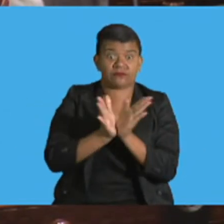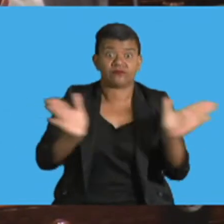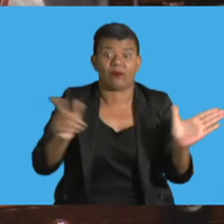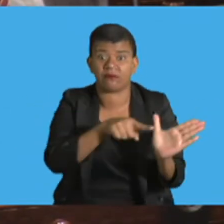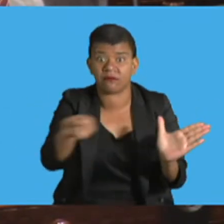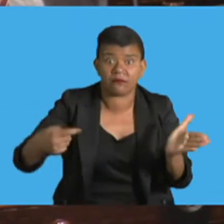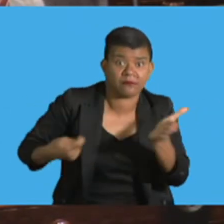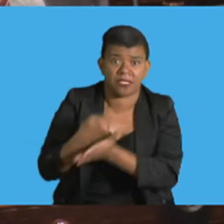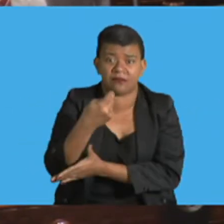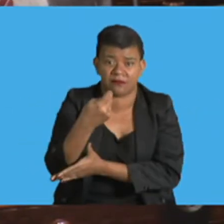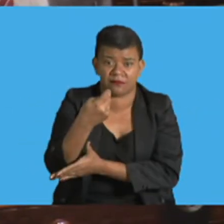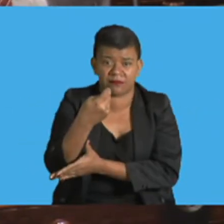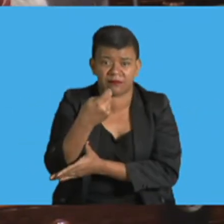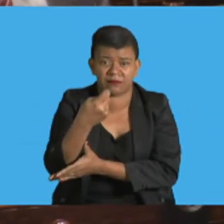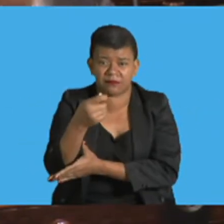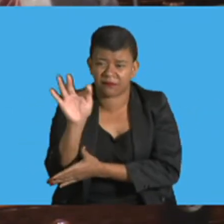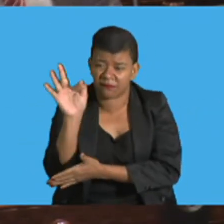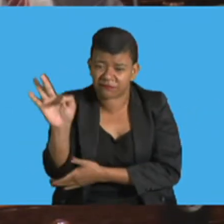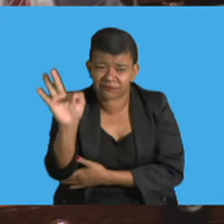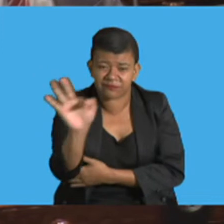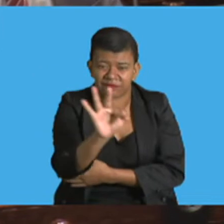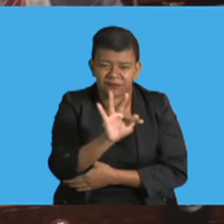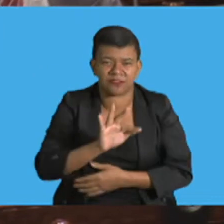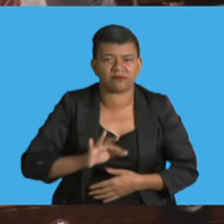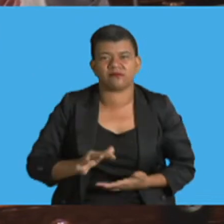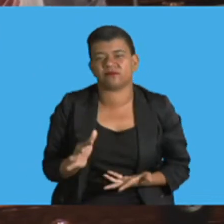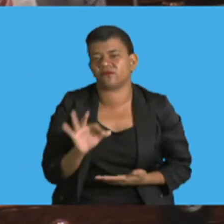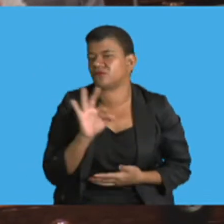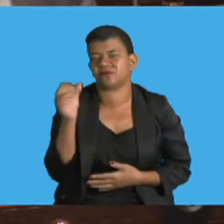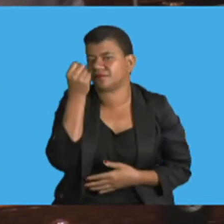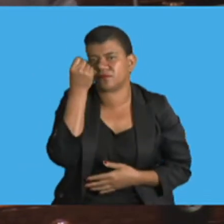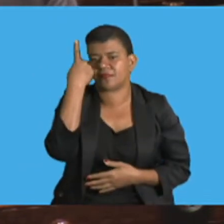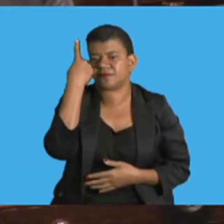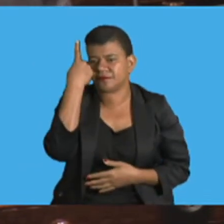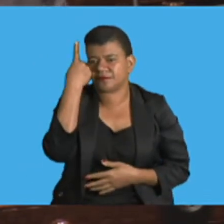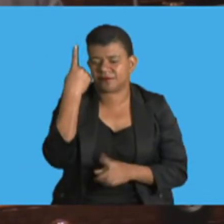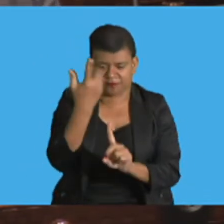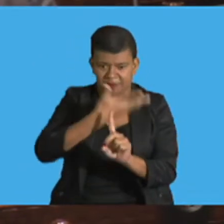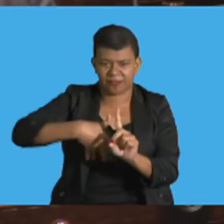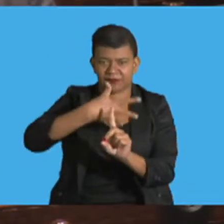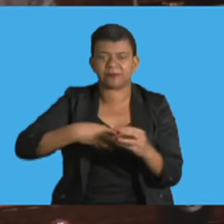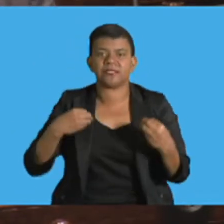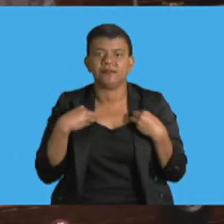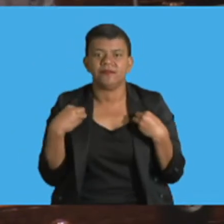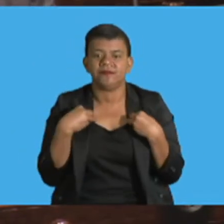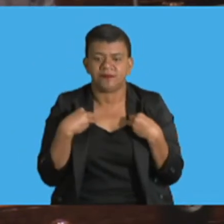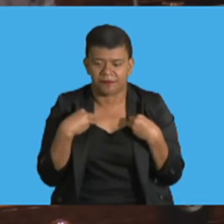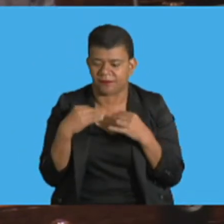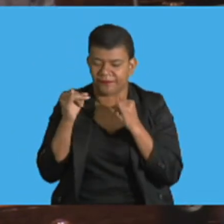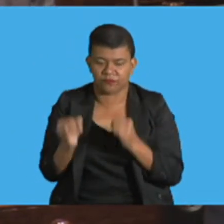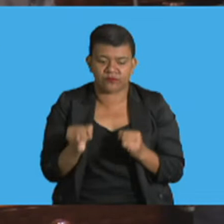with a level of perhaps respect or perhaps understanding of what their business or what their individual financial circumstances may